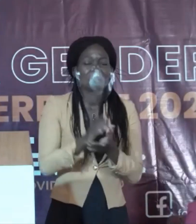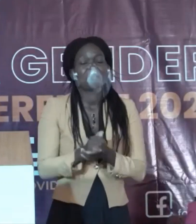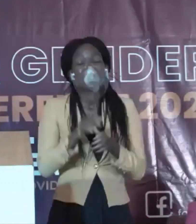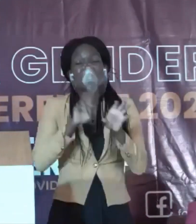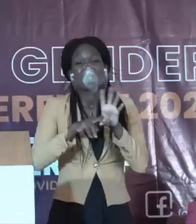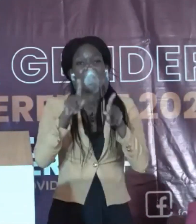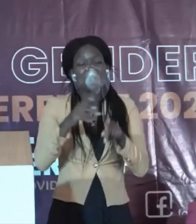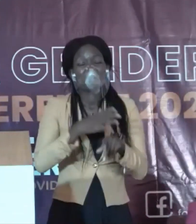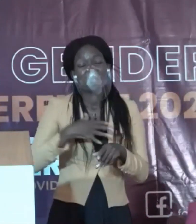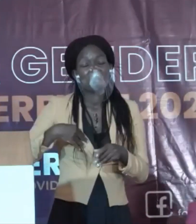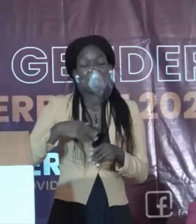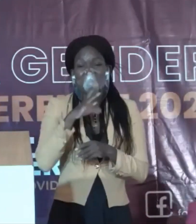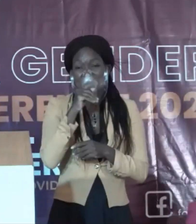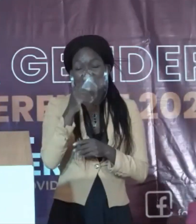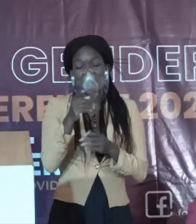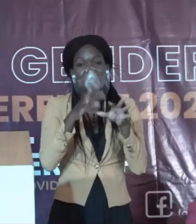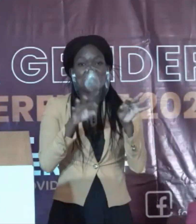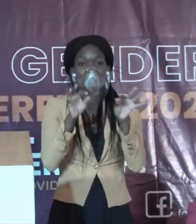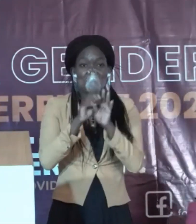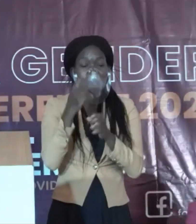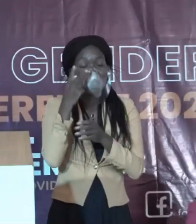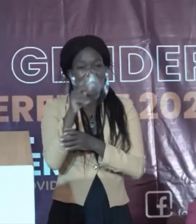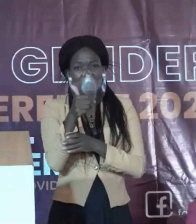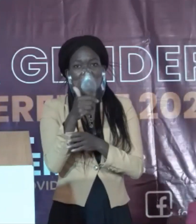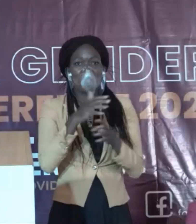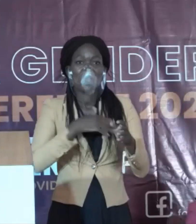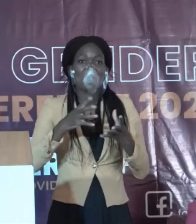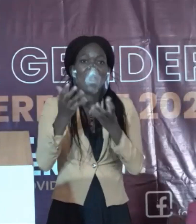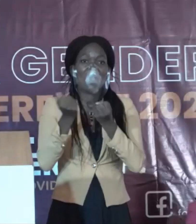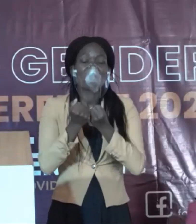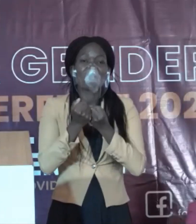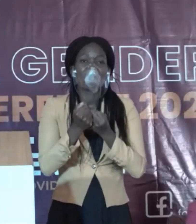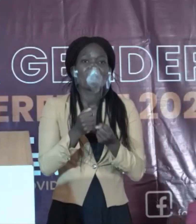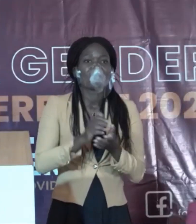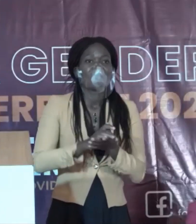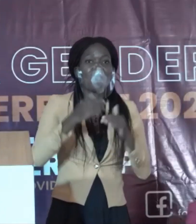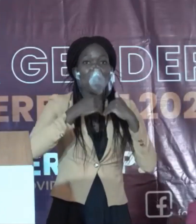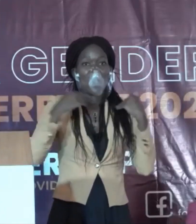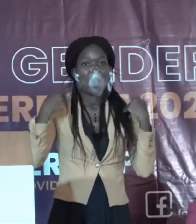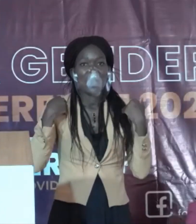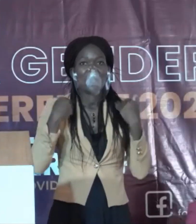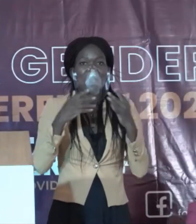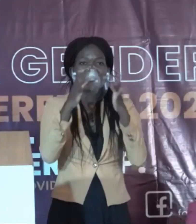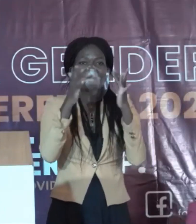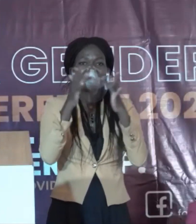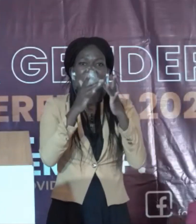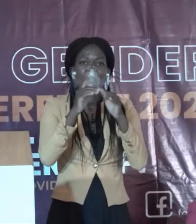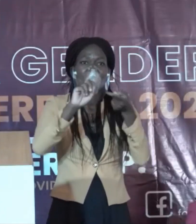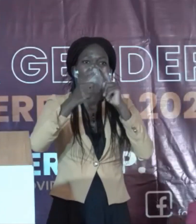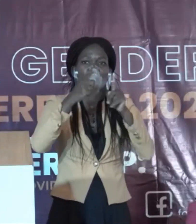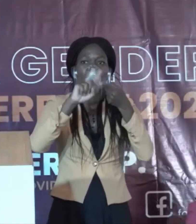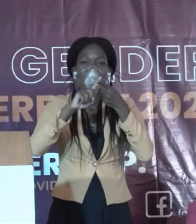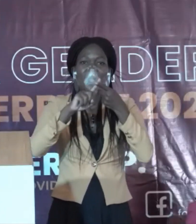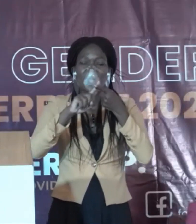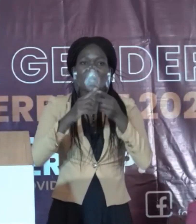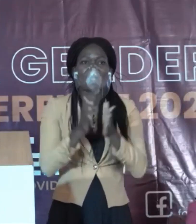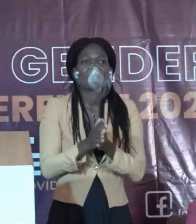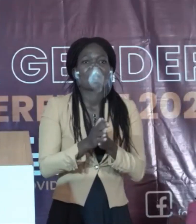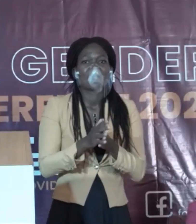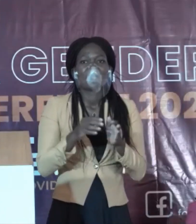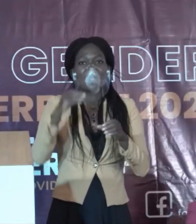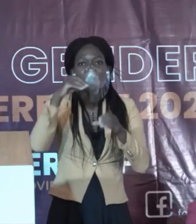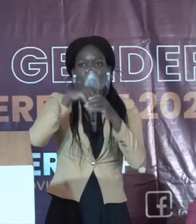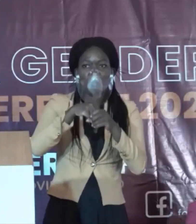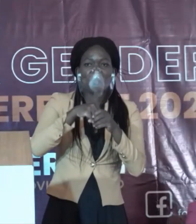gentlemen, there is a need to ensure that women have access to electronic digital networking platforms as well, including